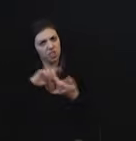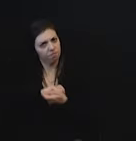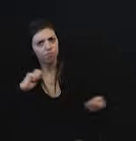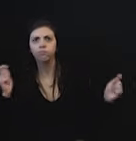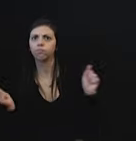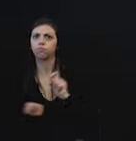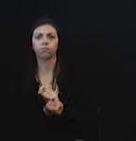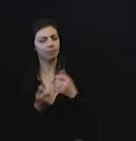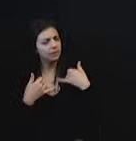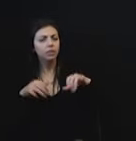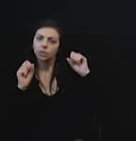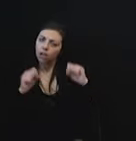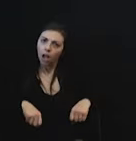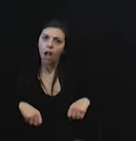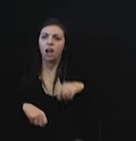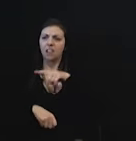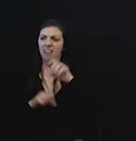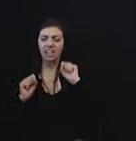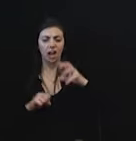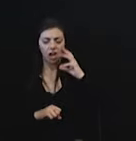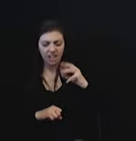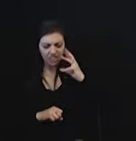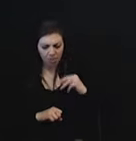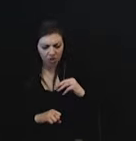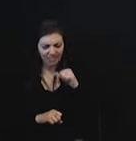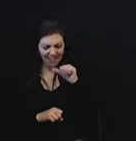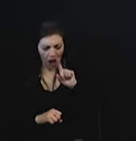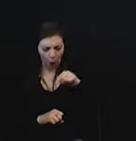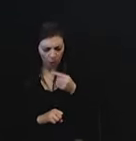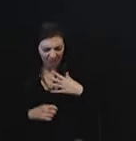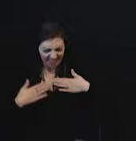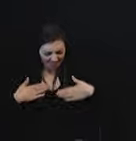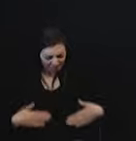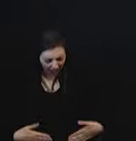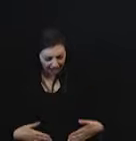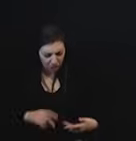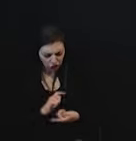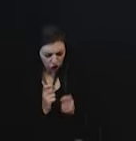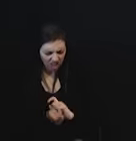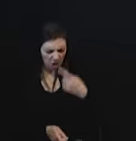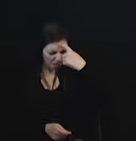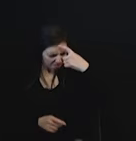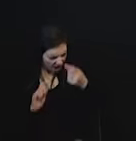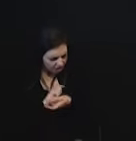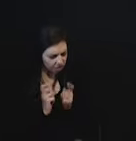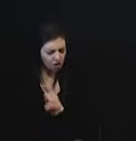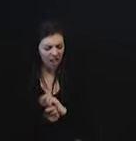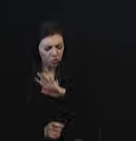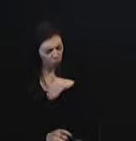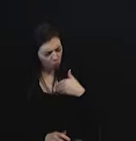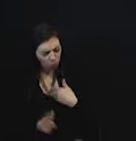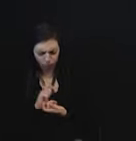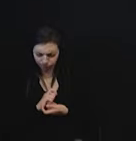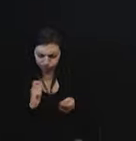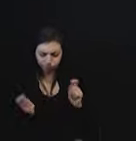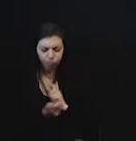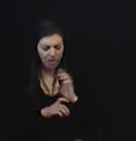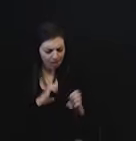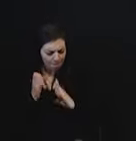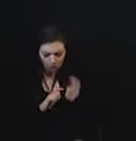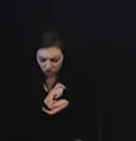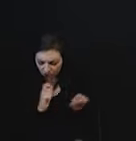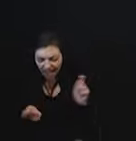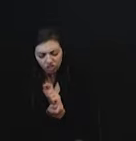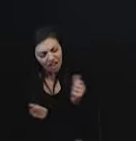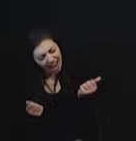life change, the power of not just your body change, but your mind change and your soul change, your emotions change.